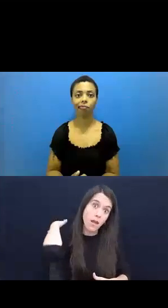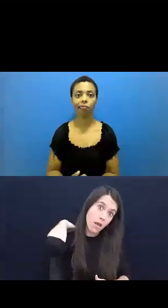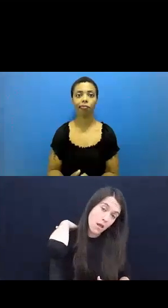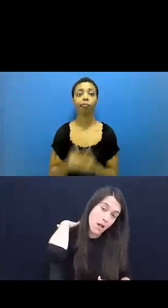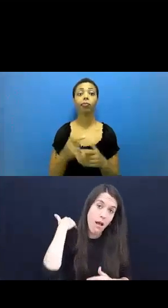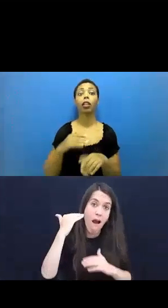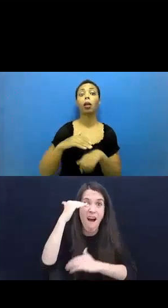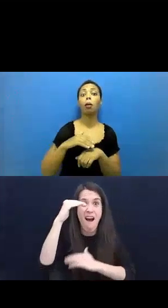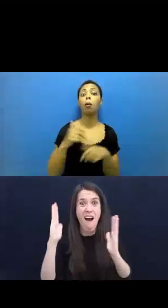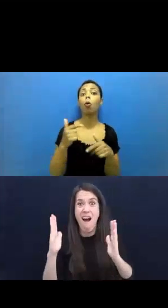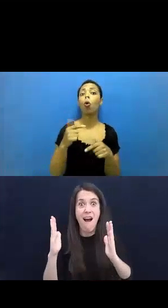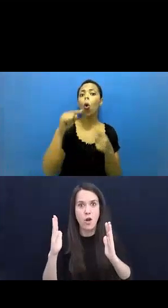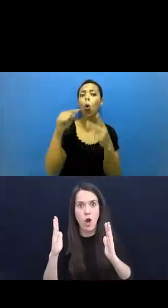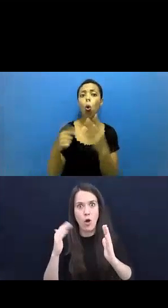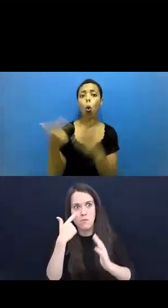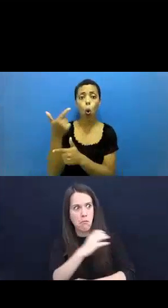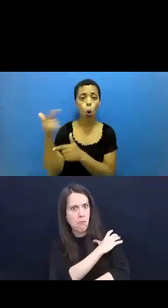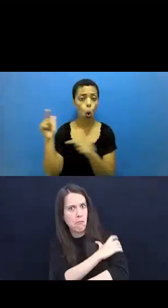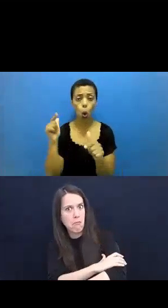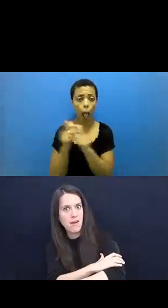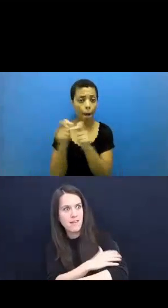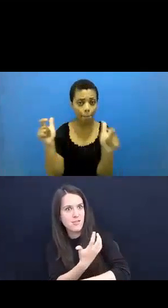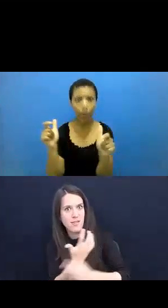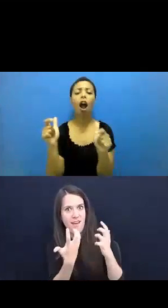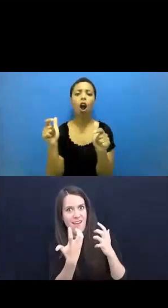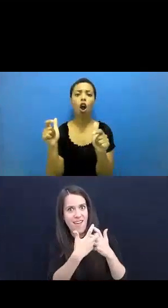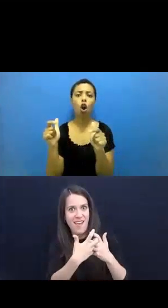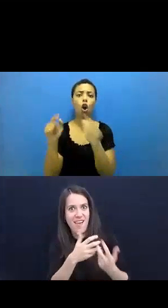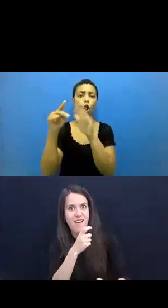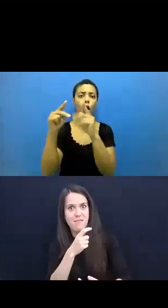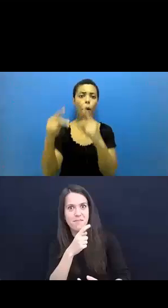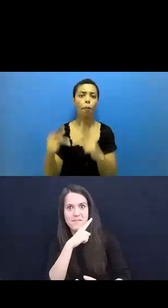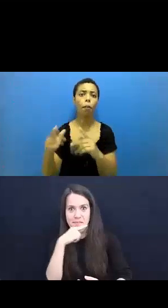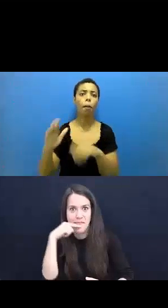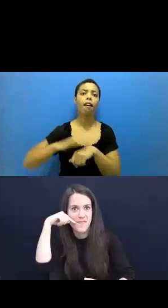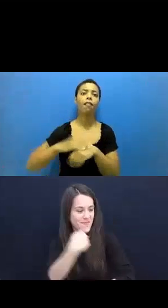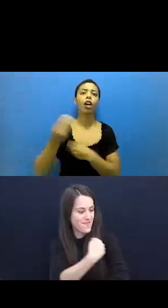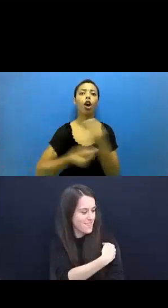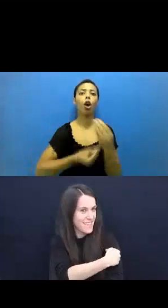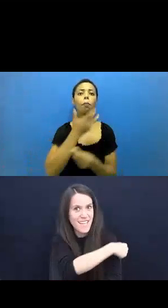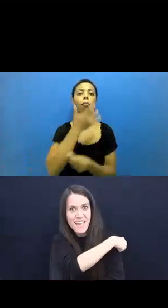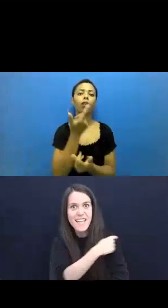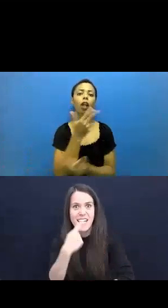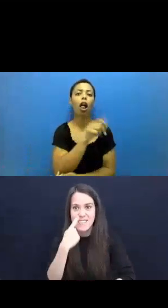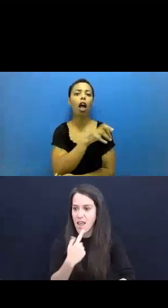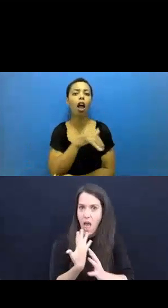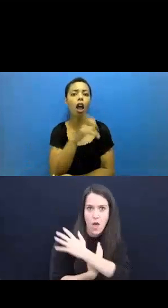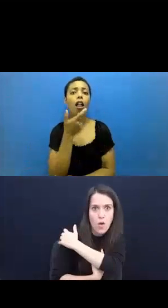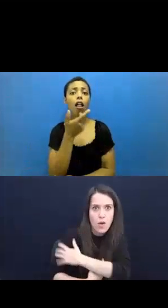of haptograms can be designed, meaning that the vocabulary and the set of pre-coded questions will expand.